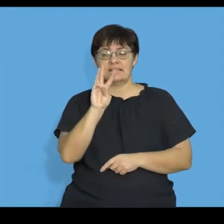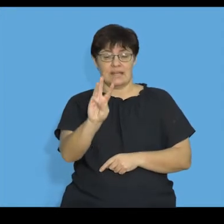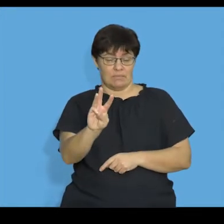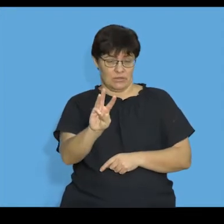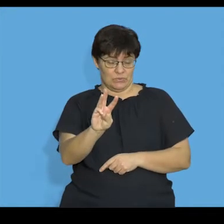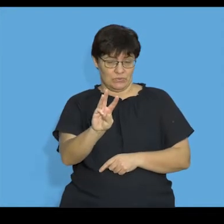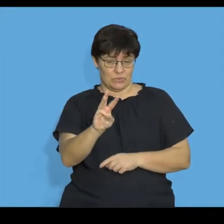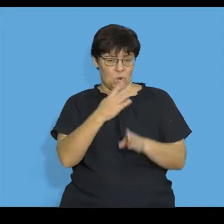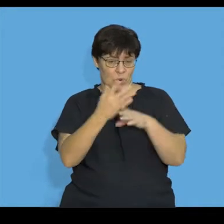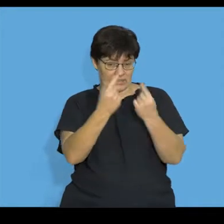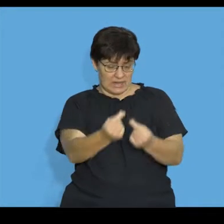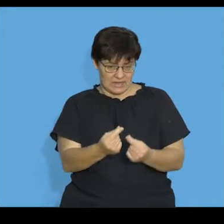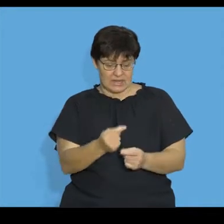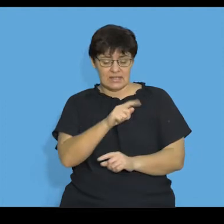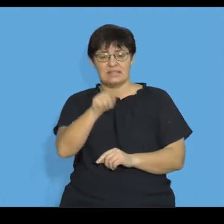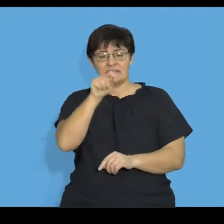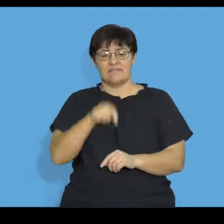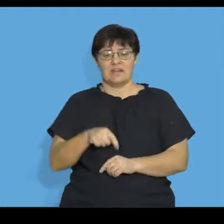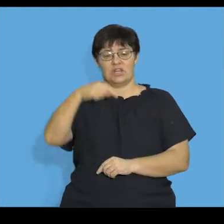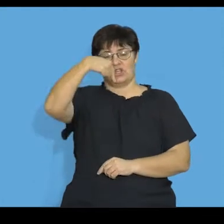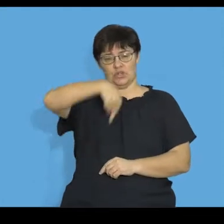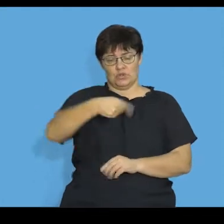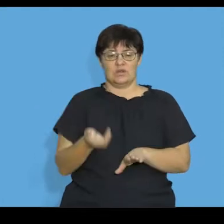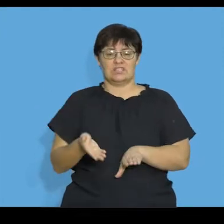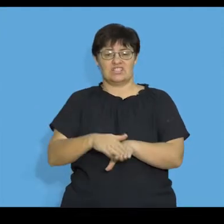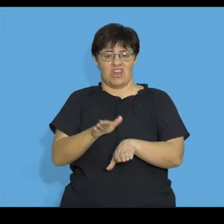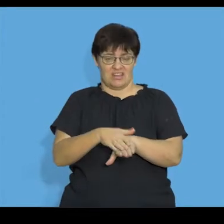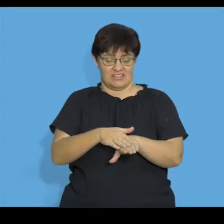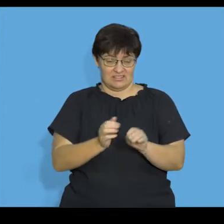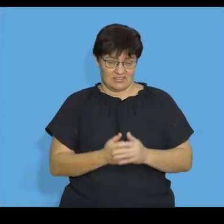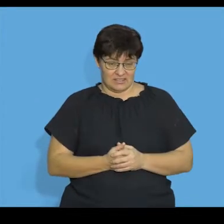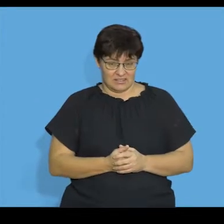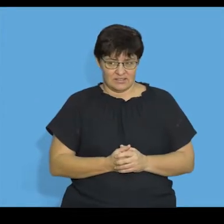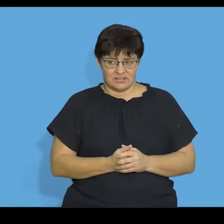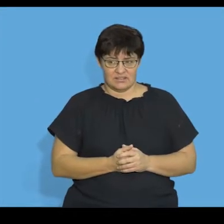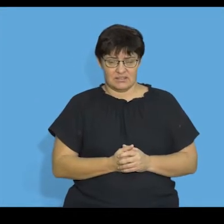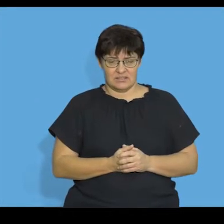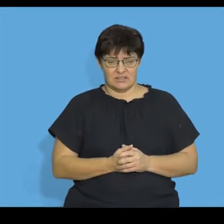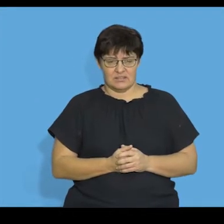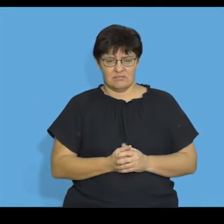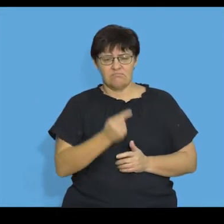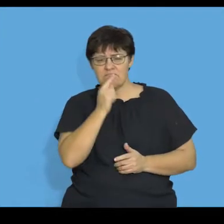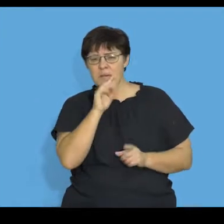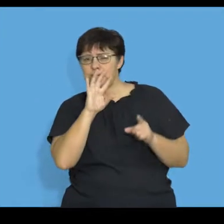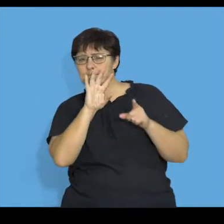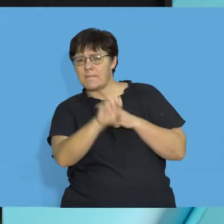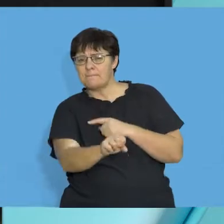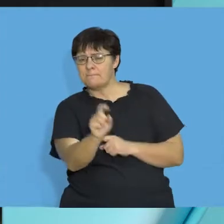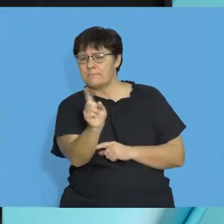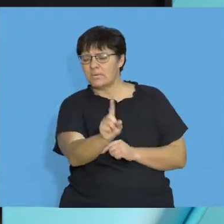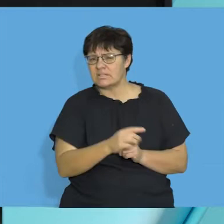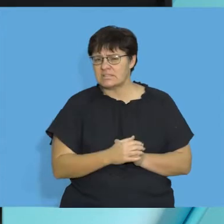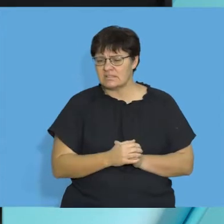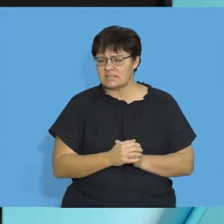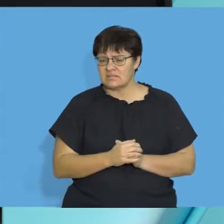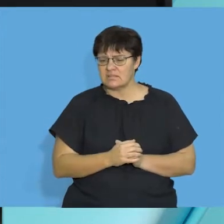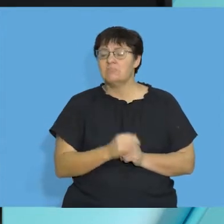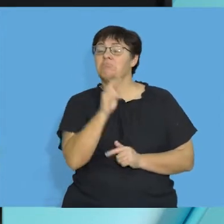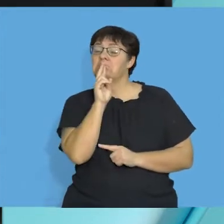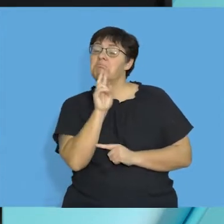work done, divided by Q, the charge. And so what you need to recognize is when we're dealing